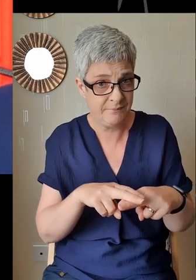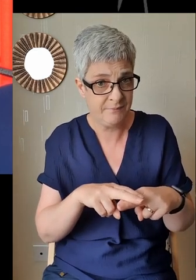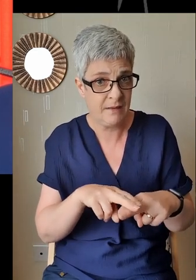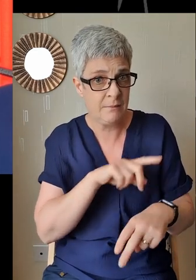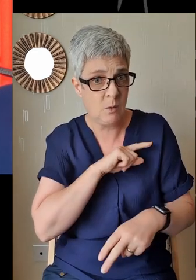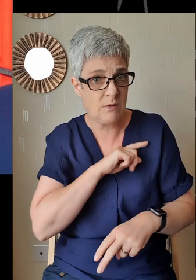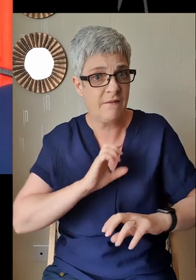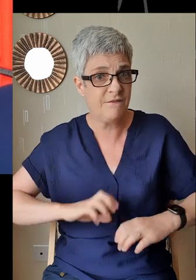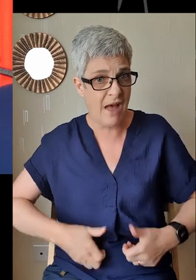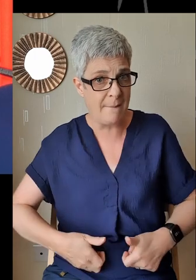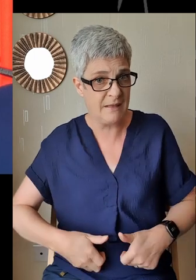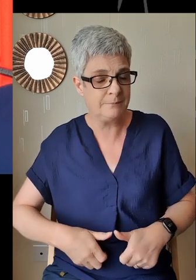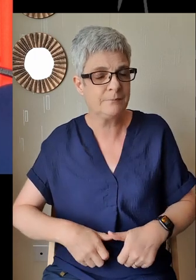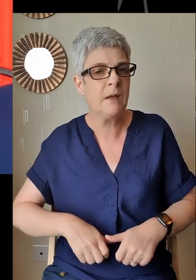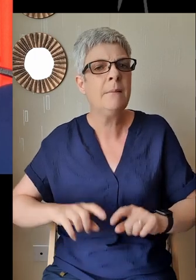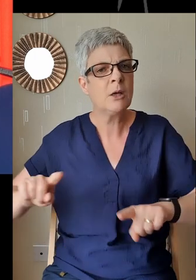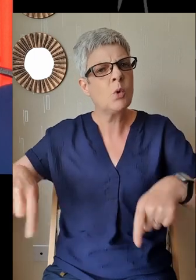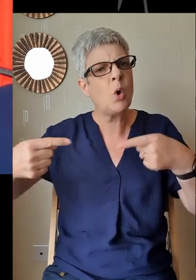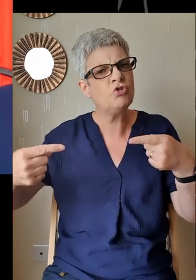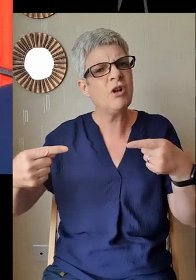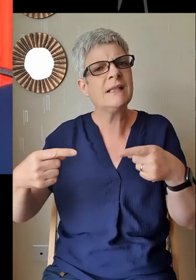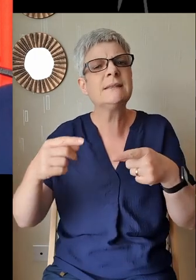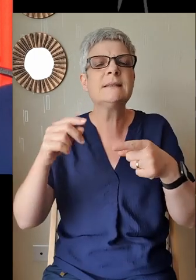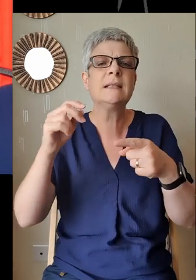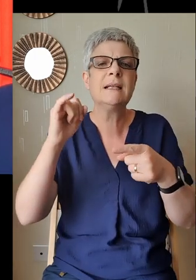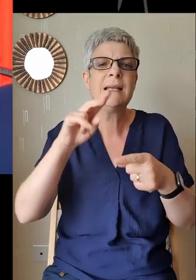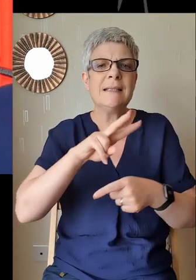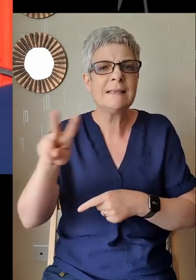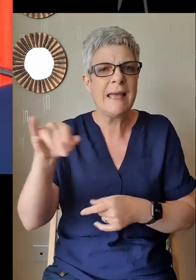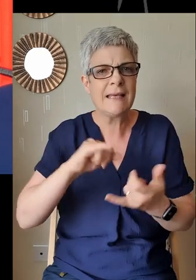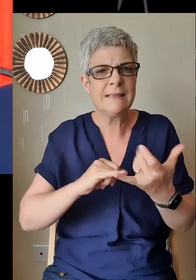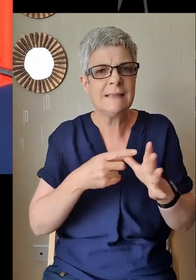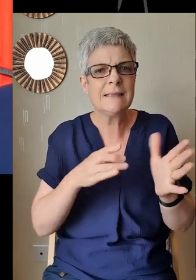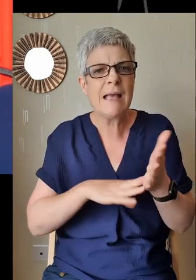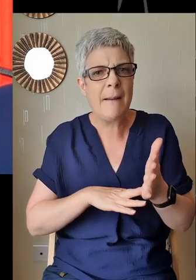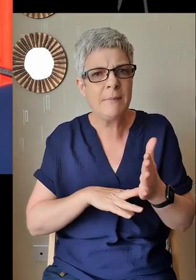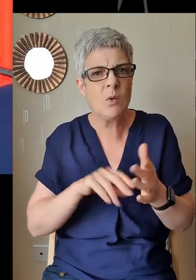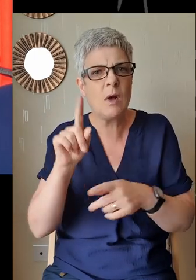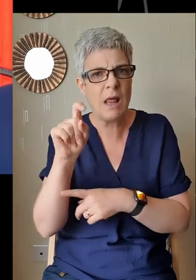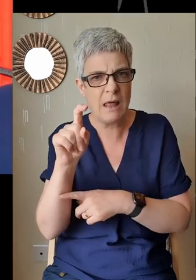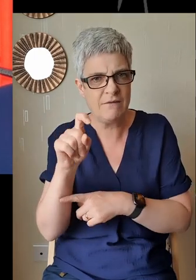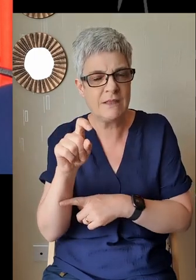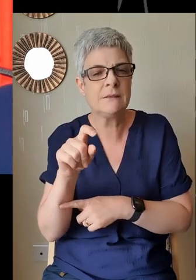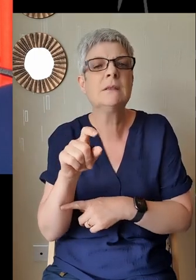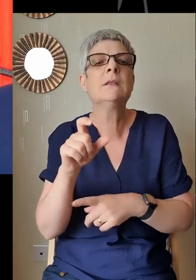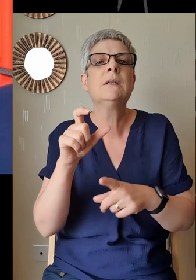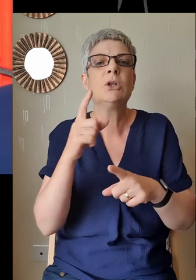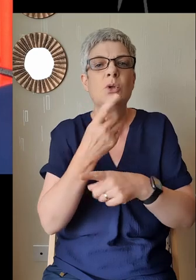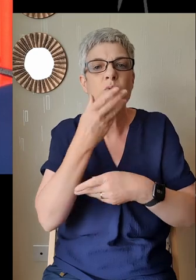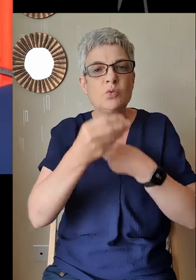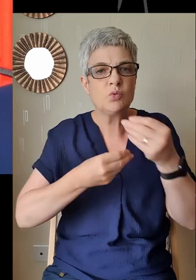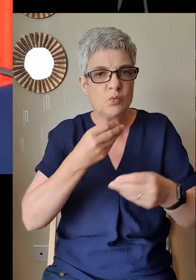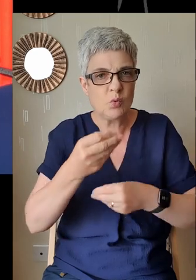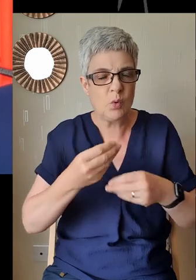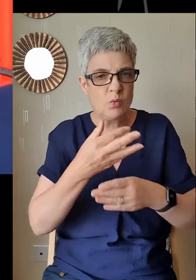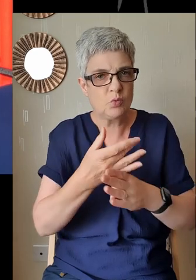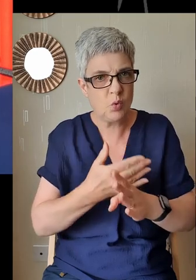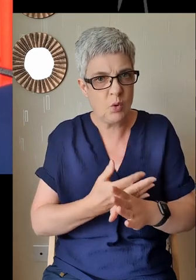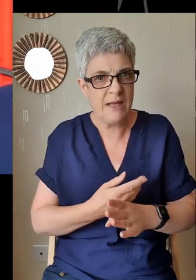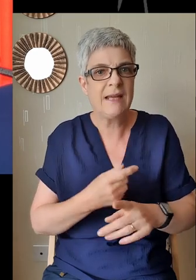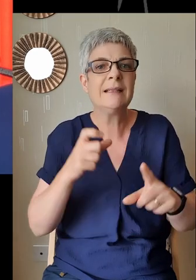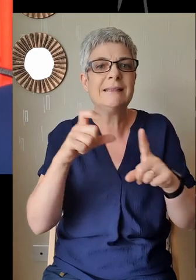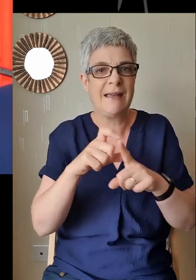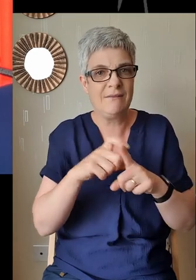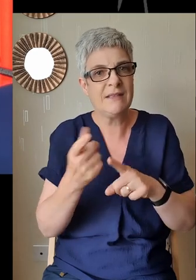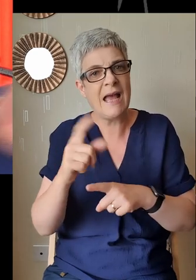By contrast to that, in 2 Samuel 11, we read the story of David and Bathsheba. David has gone out on